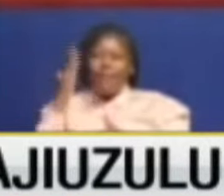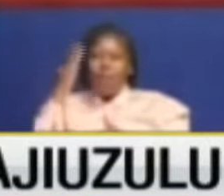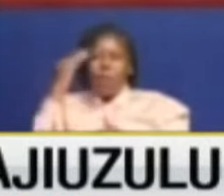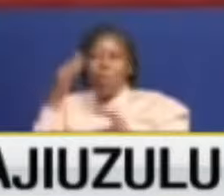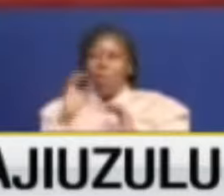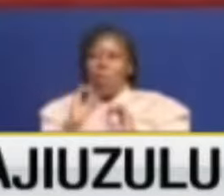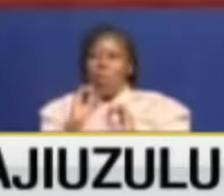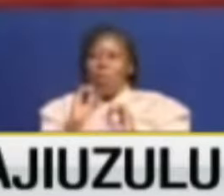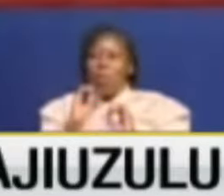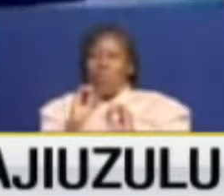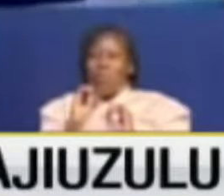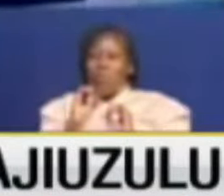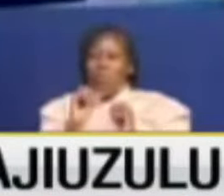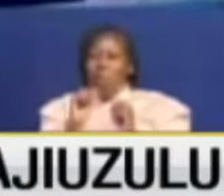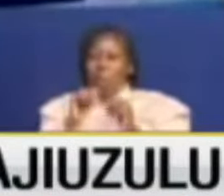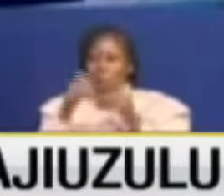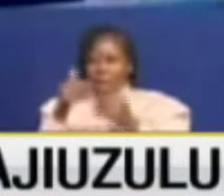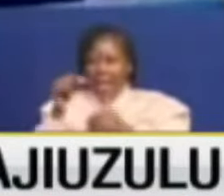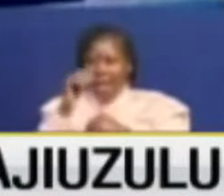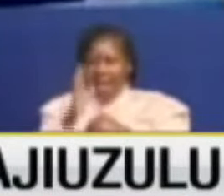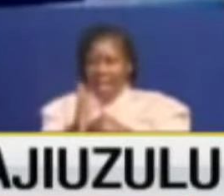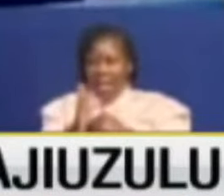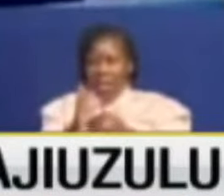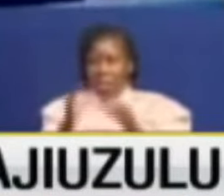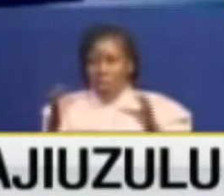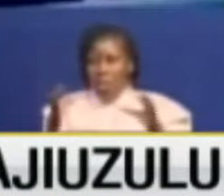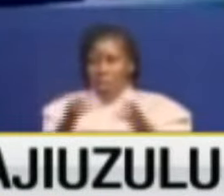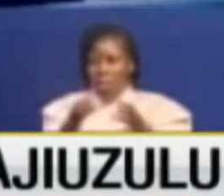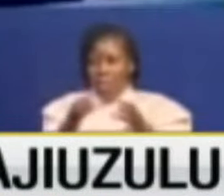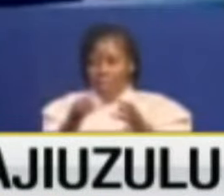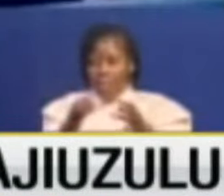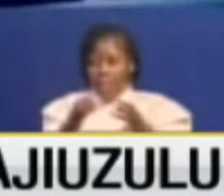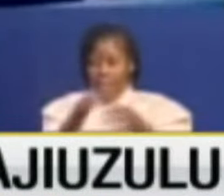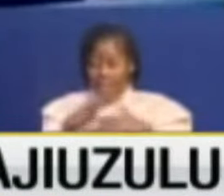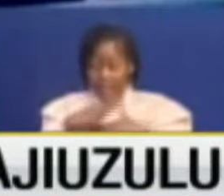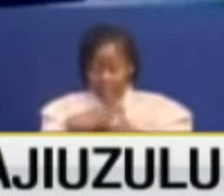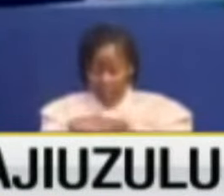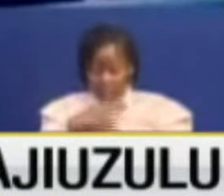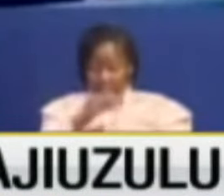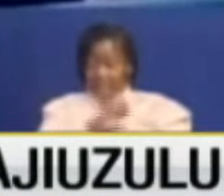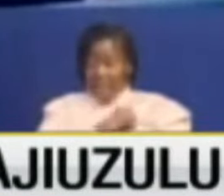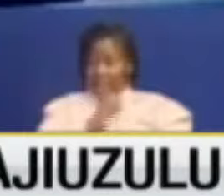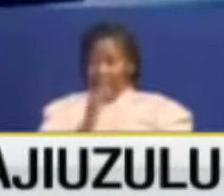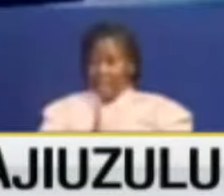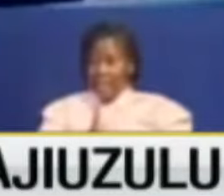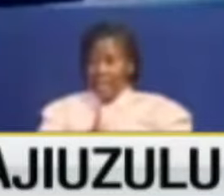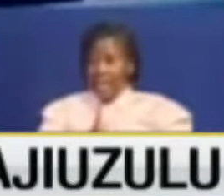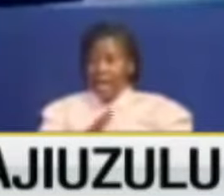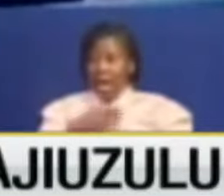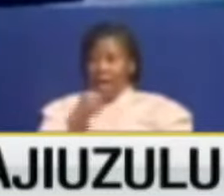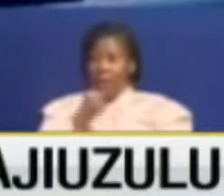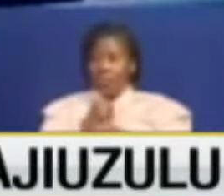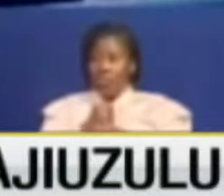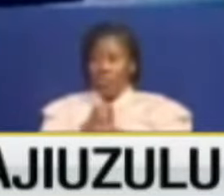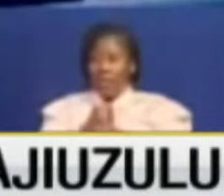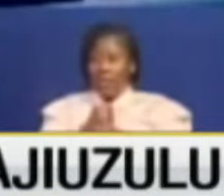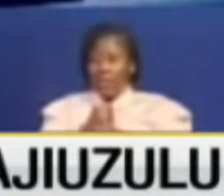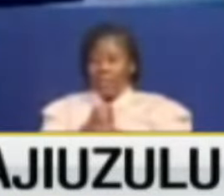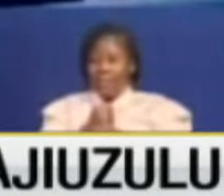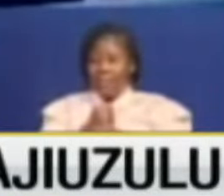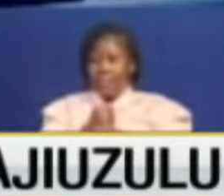with the predominant or governing group. Distinguished senators, I want to make it unequivocal